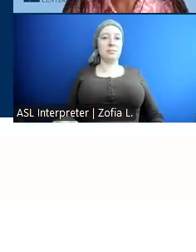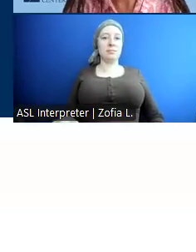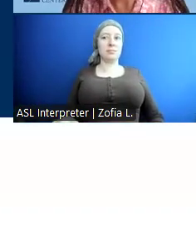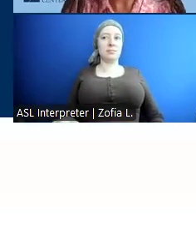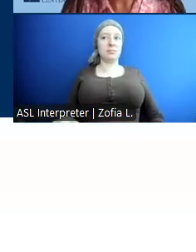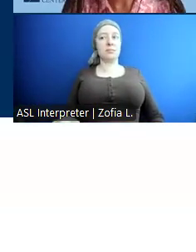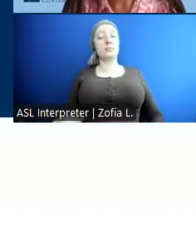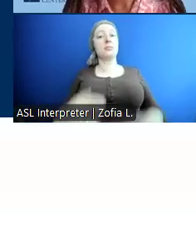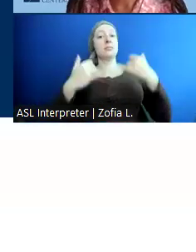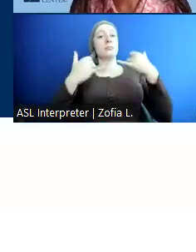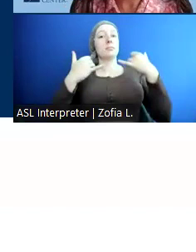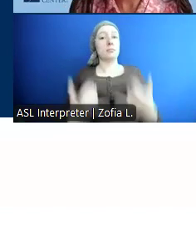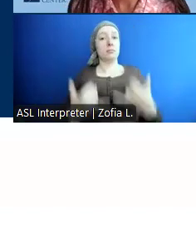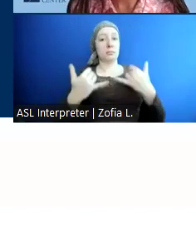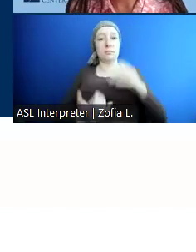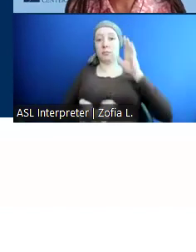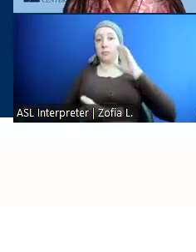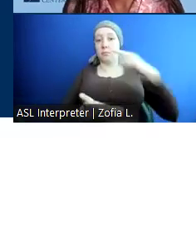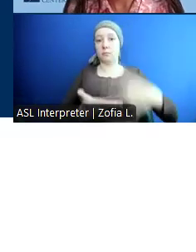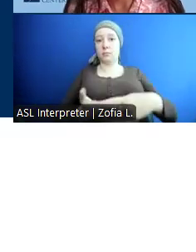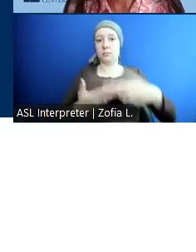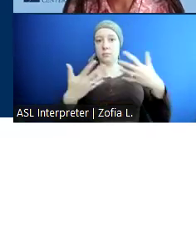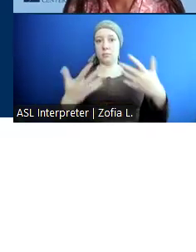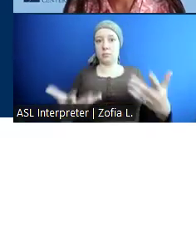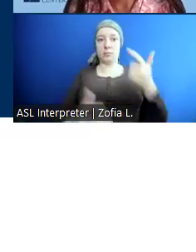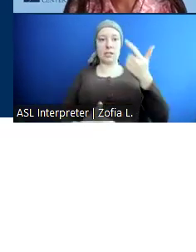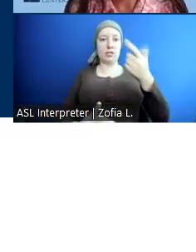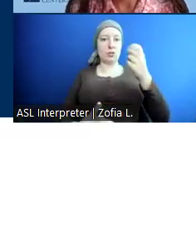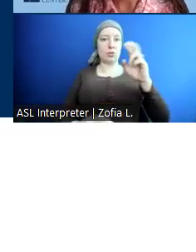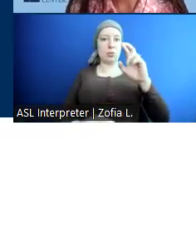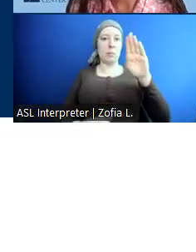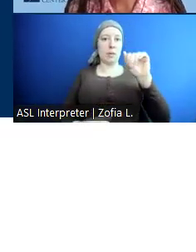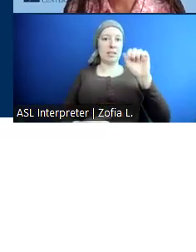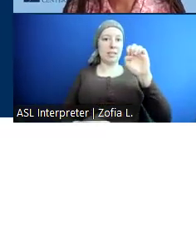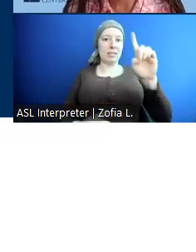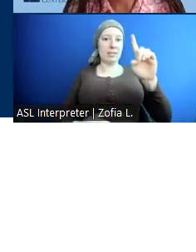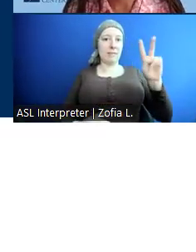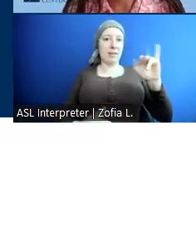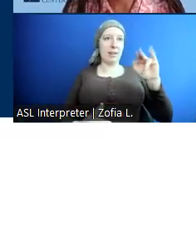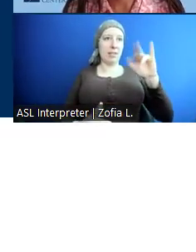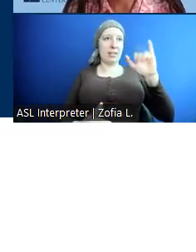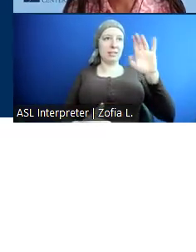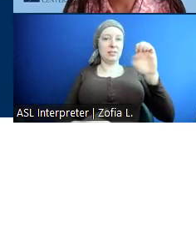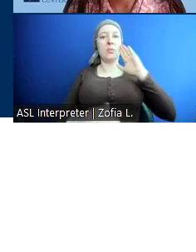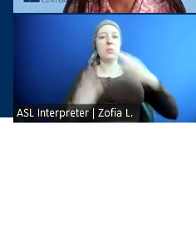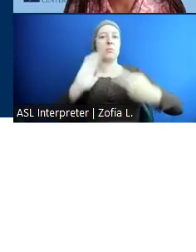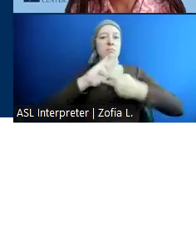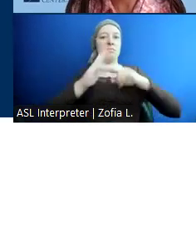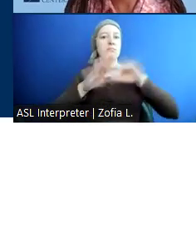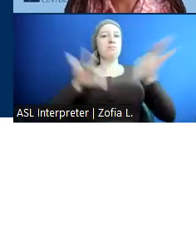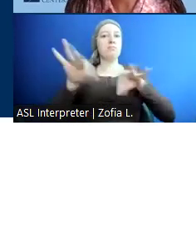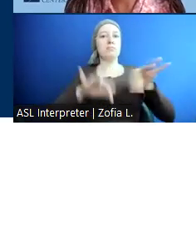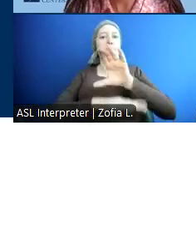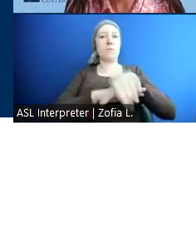For on today's agenda, we will discuss gender-based violence and define forced marriage along with the